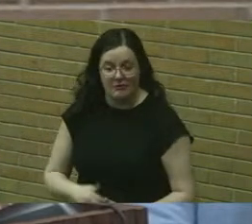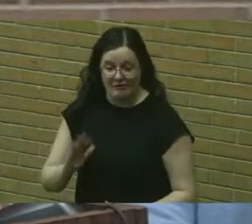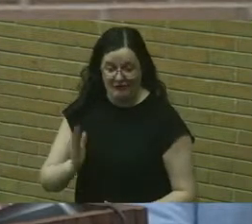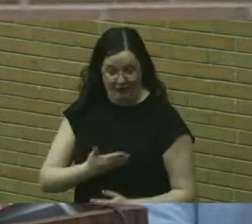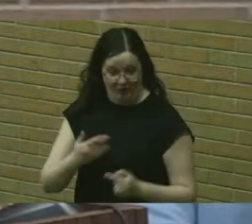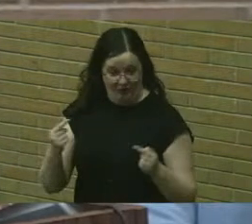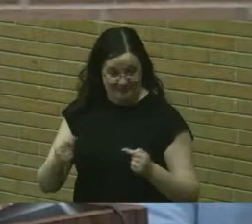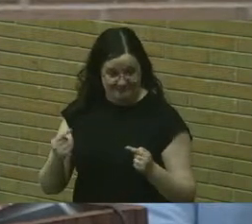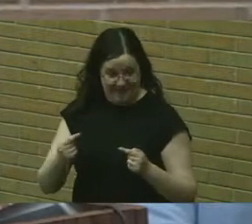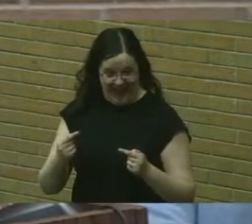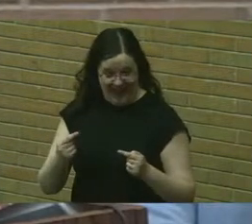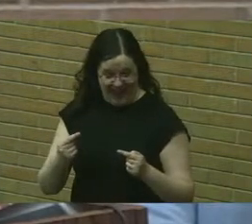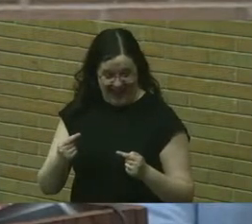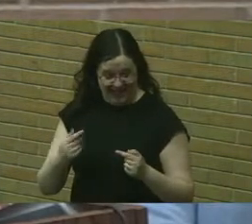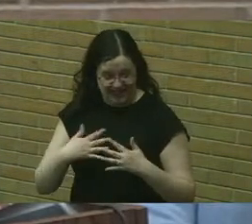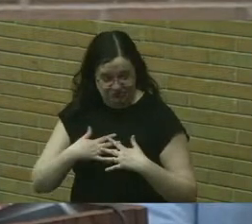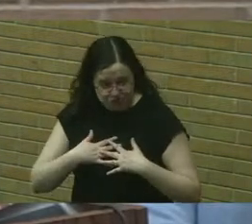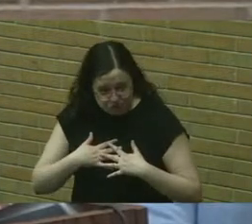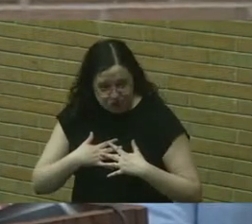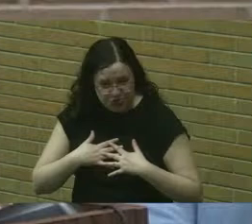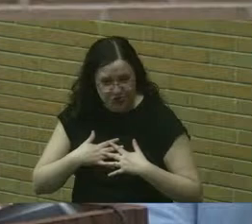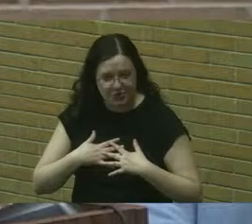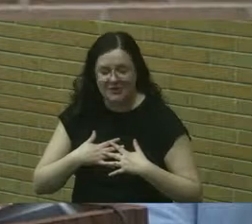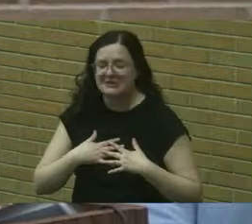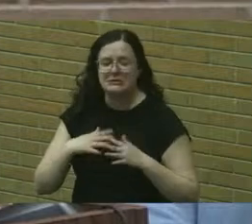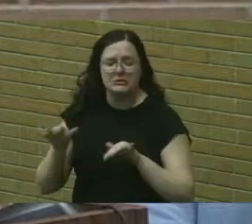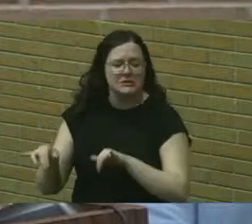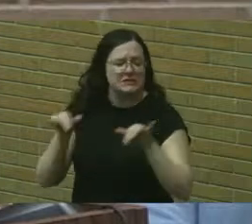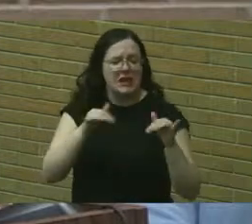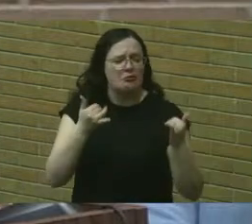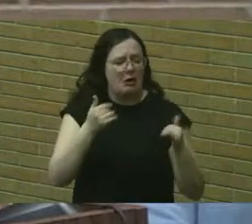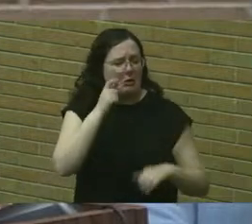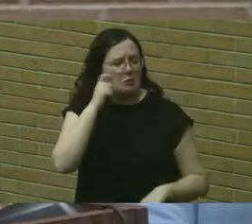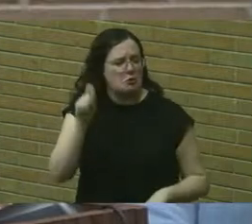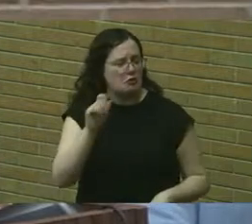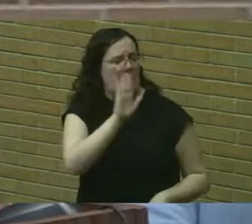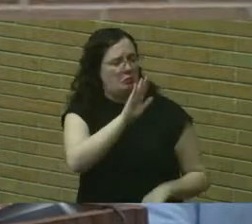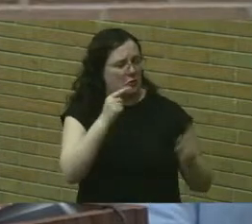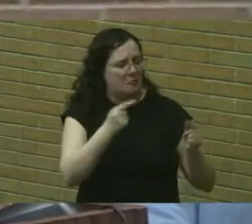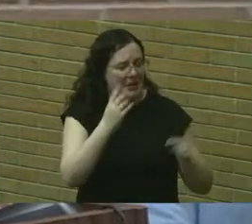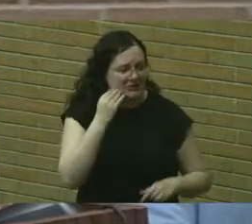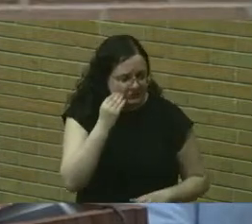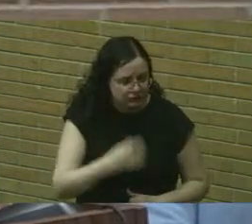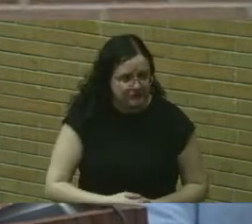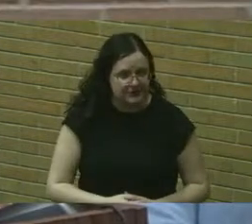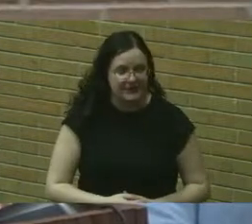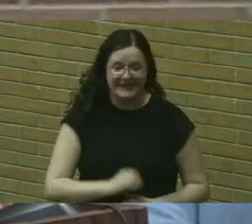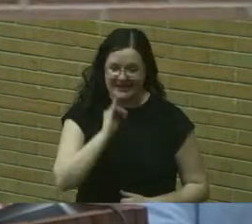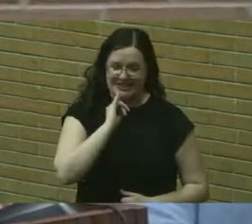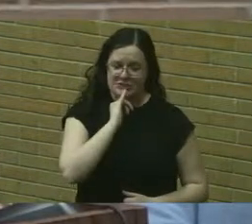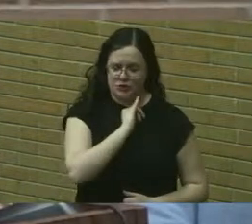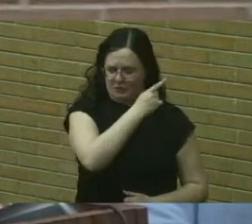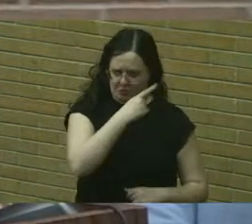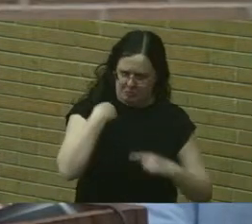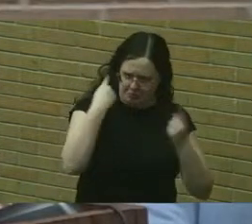Ukraine is actually enduring, what Israel has endured.